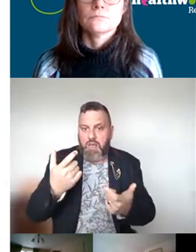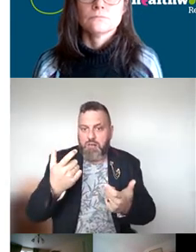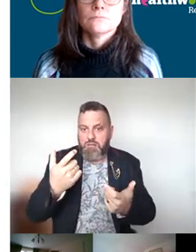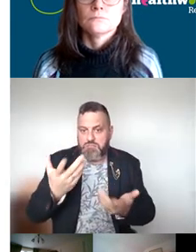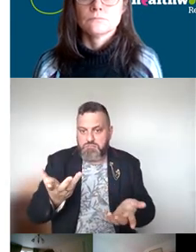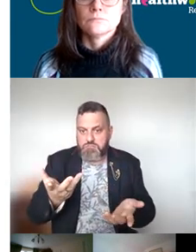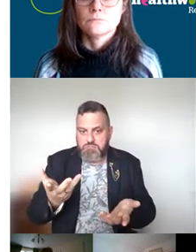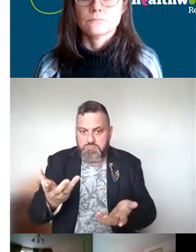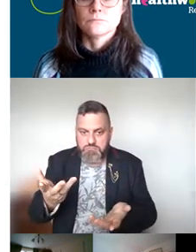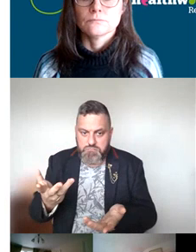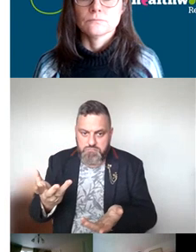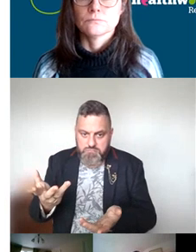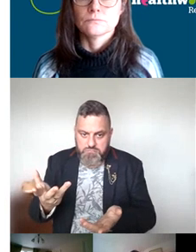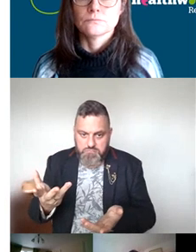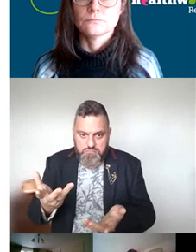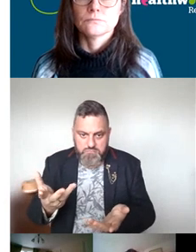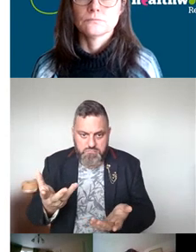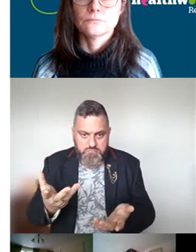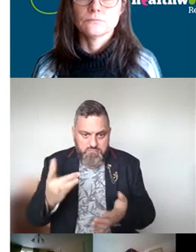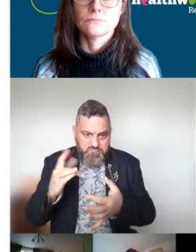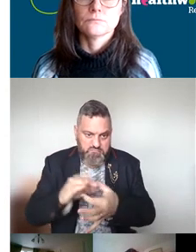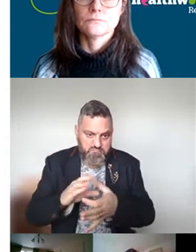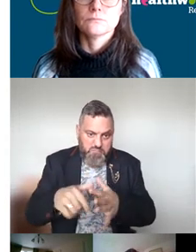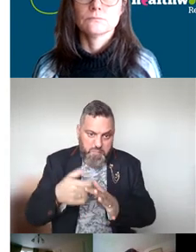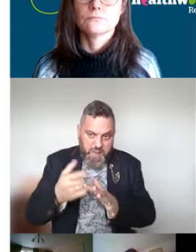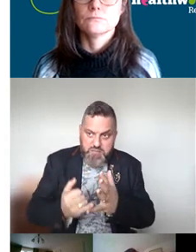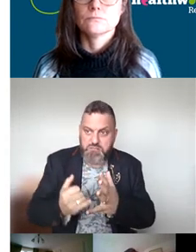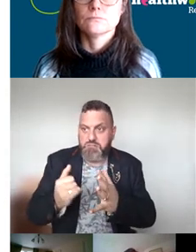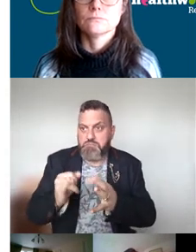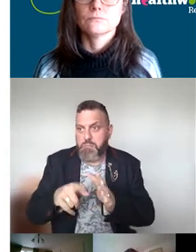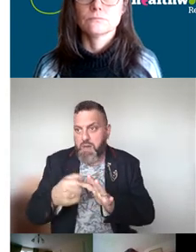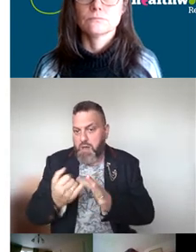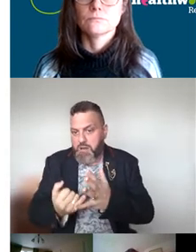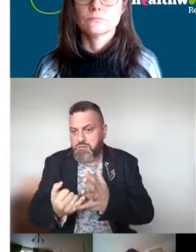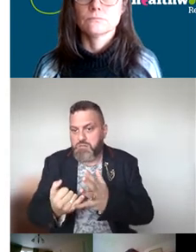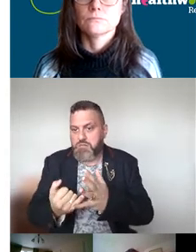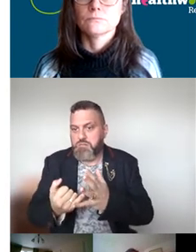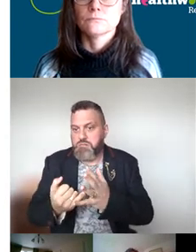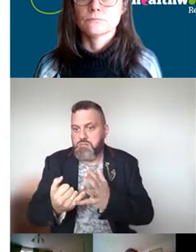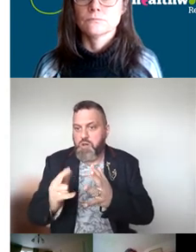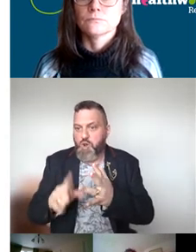across the Buckinghamshire, Oxfordshire and Berkshire West area, which we call BOB.